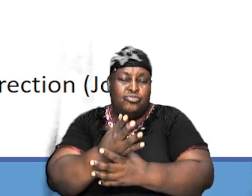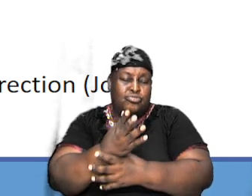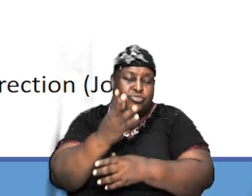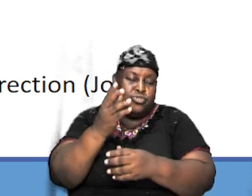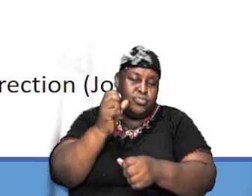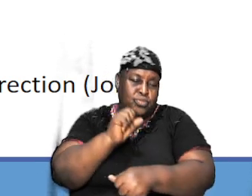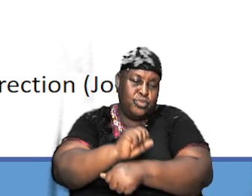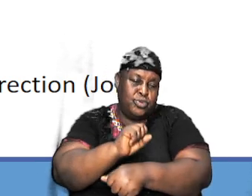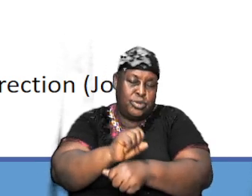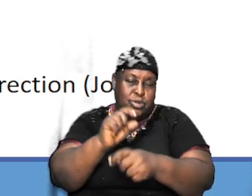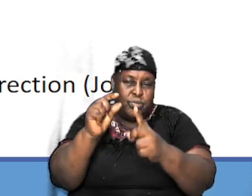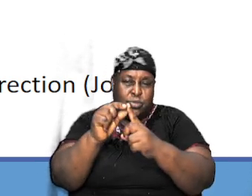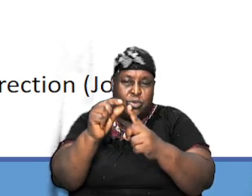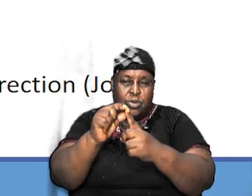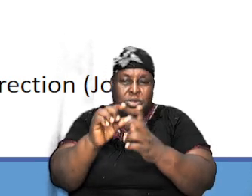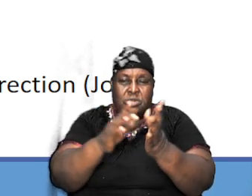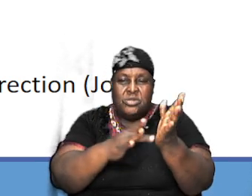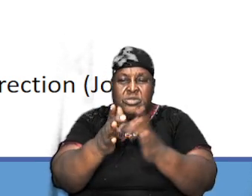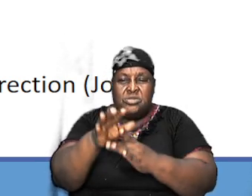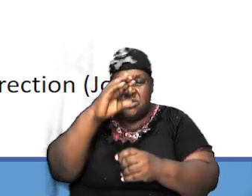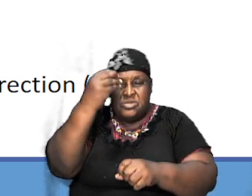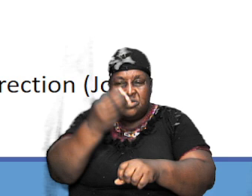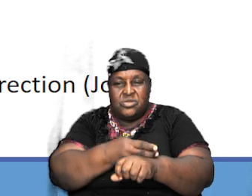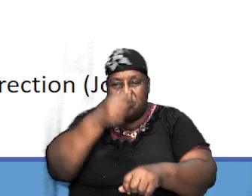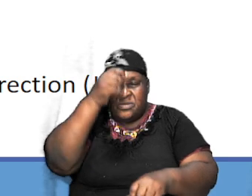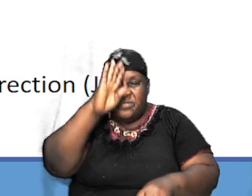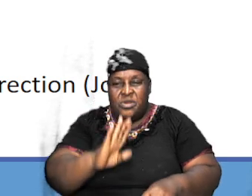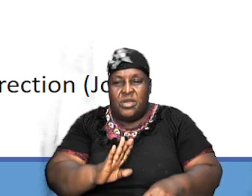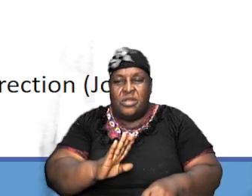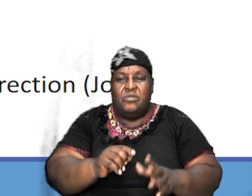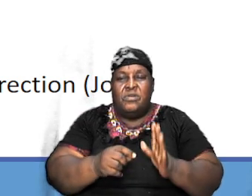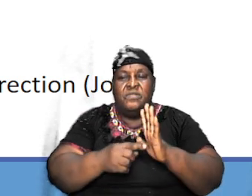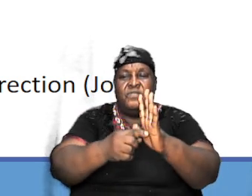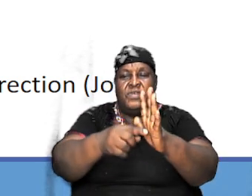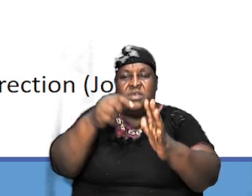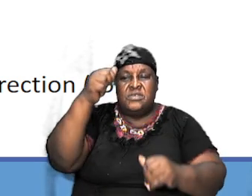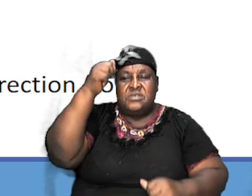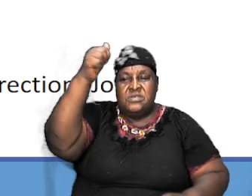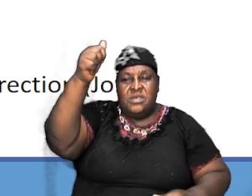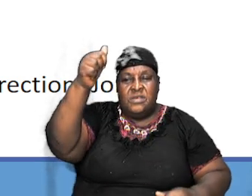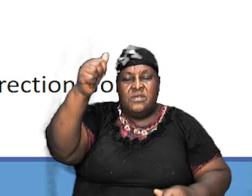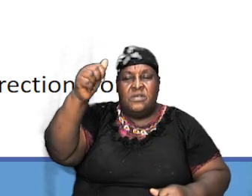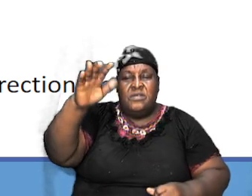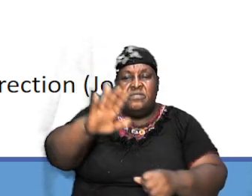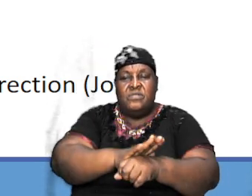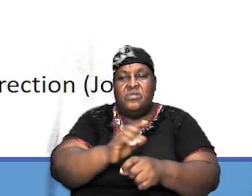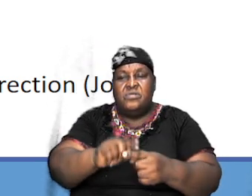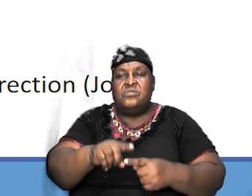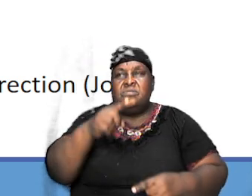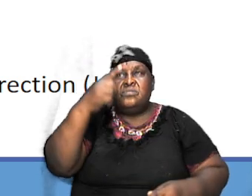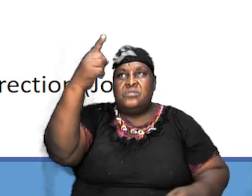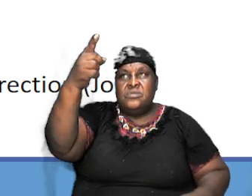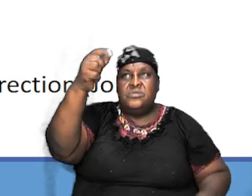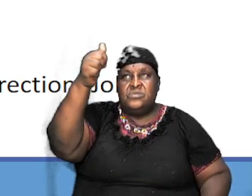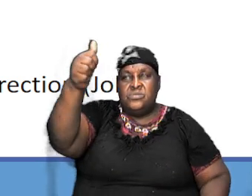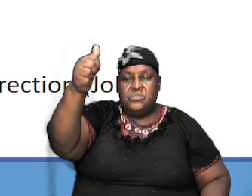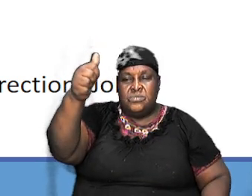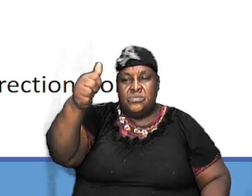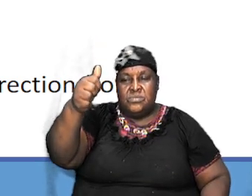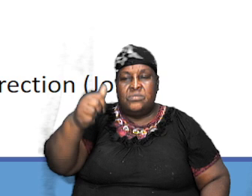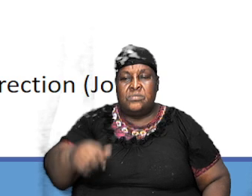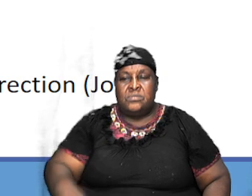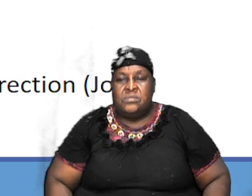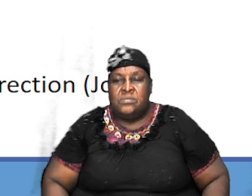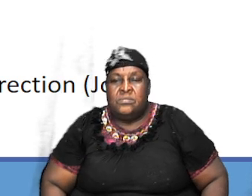words. Jesus, the Son of God, the mighty God, revealed himself more fully to his own. And you can find that in John